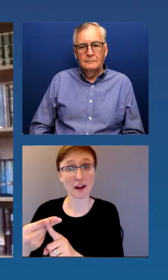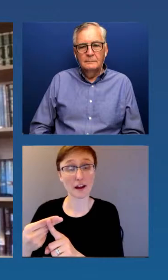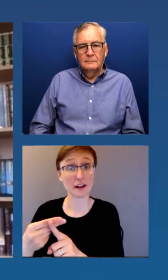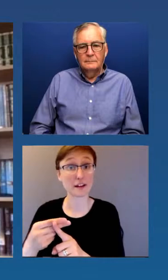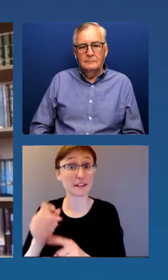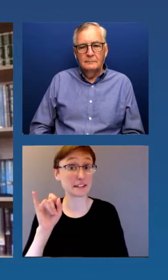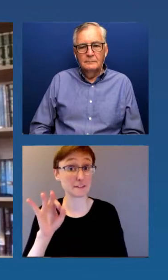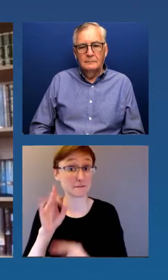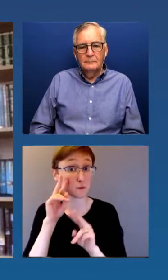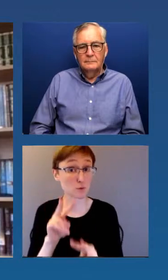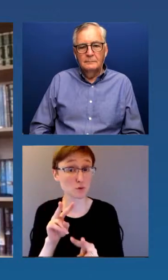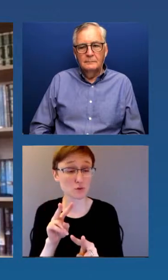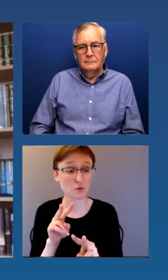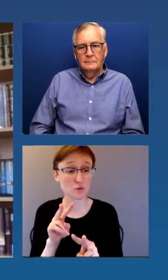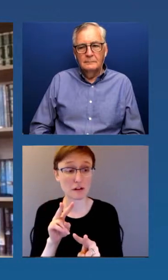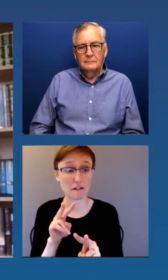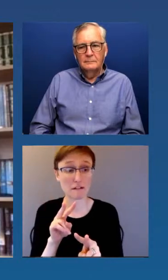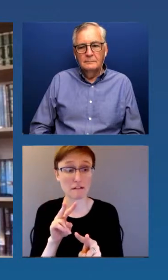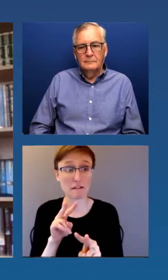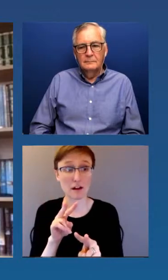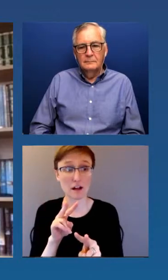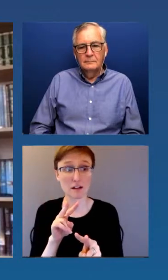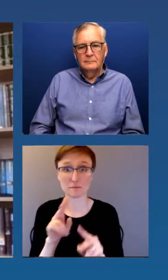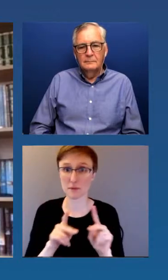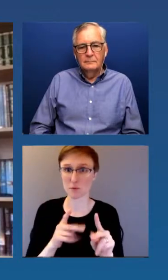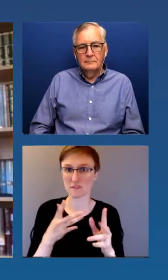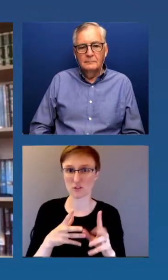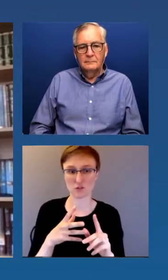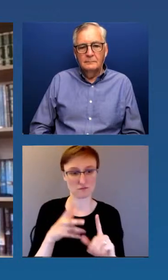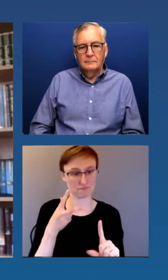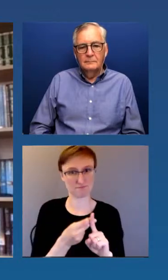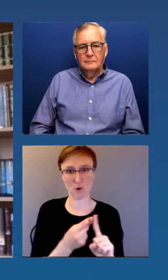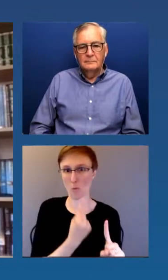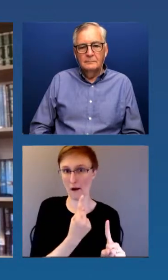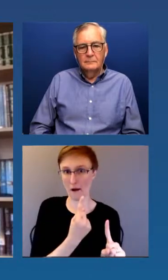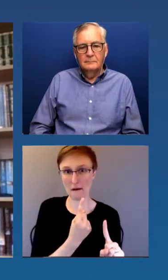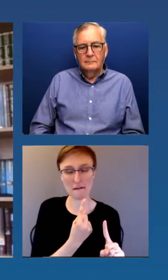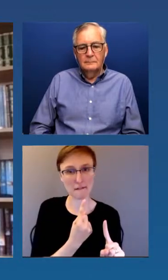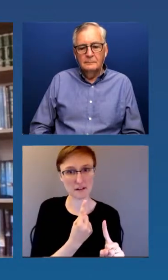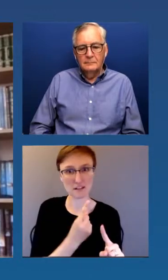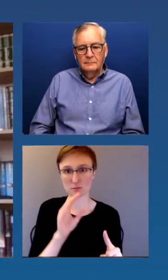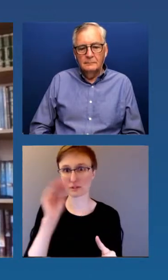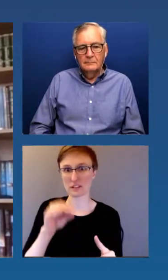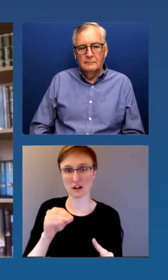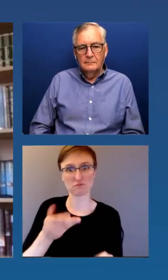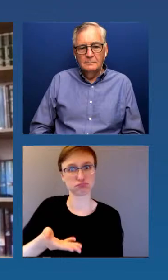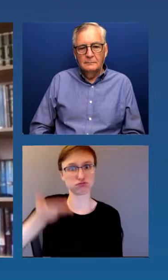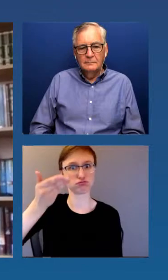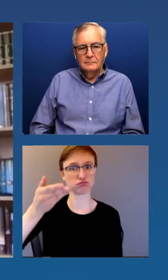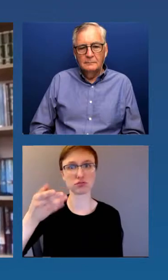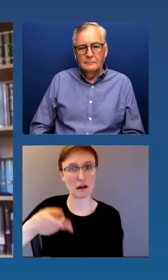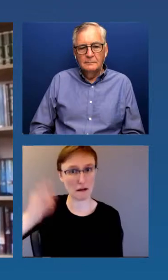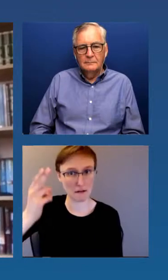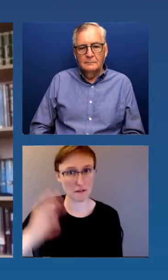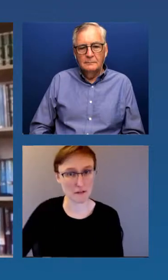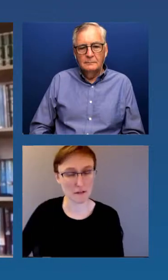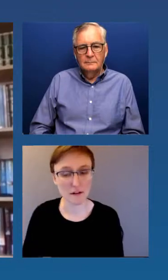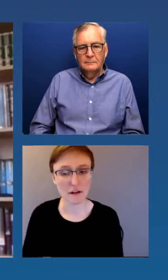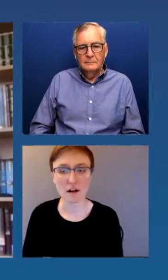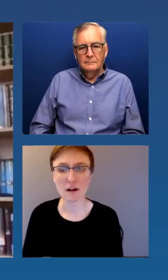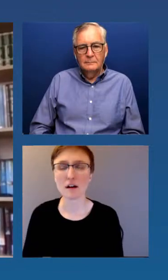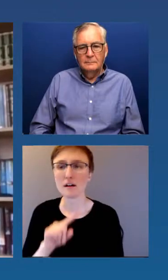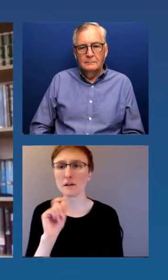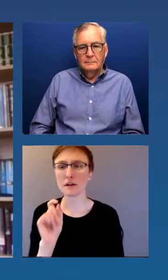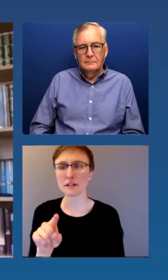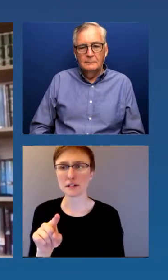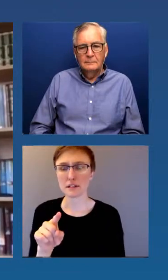at people with one dose. I'm wondering if you could just give me a few examples in terms of